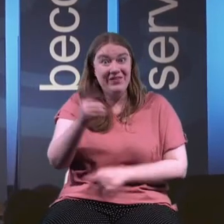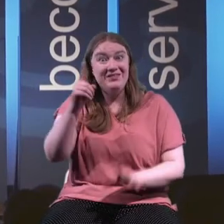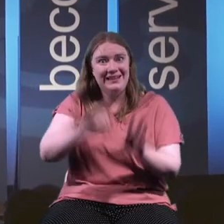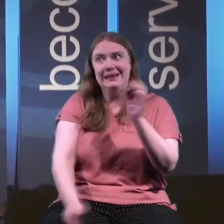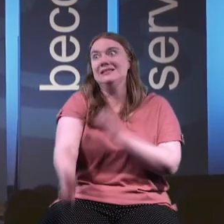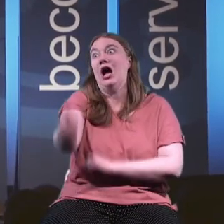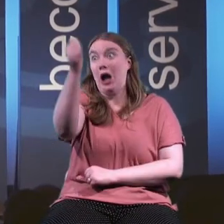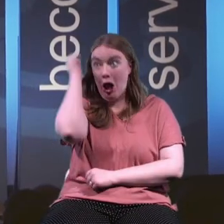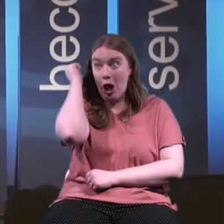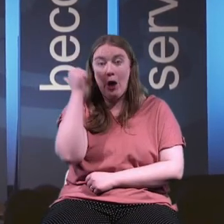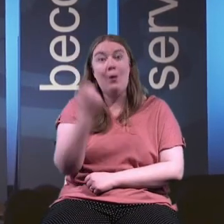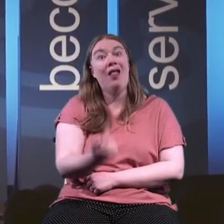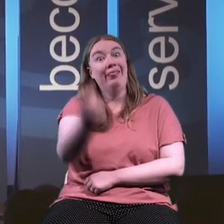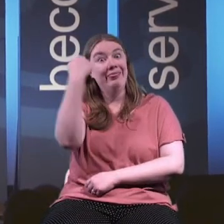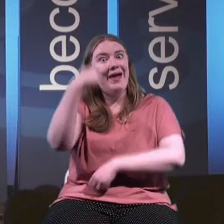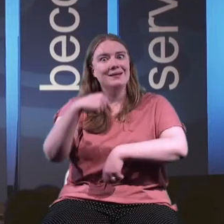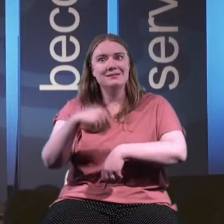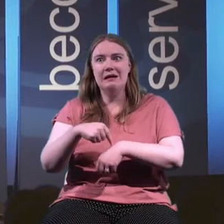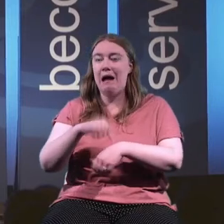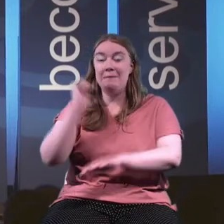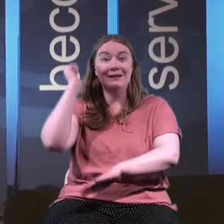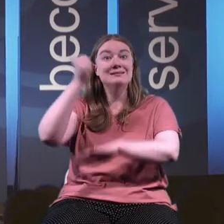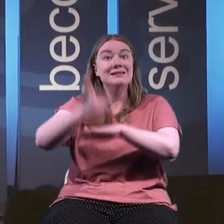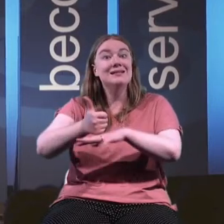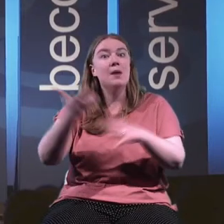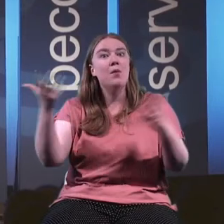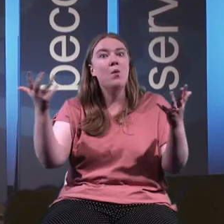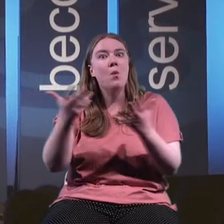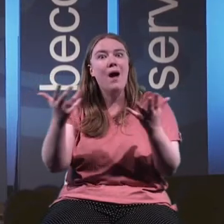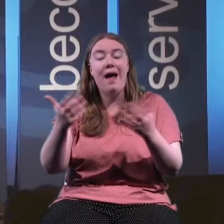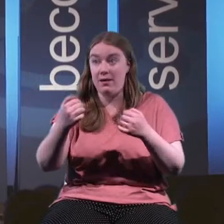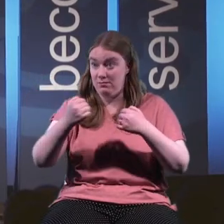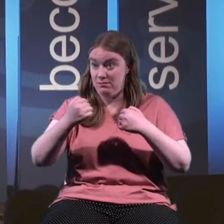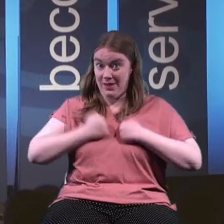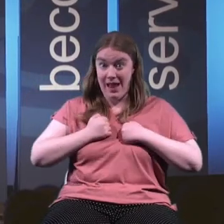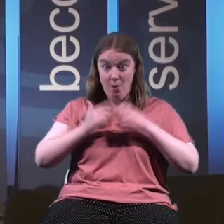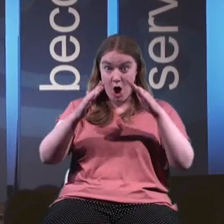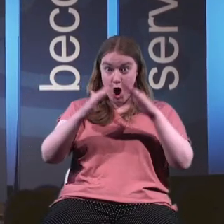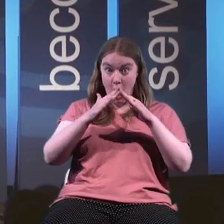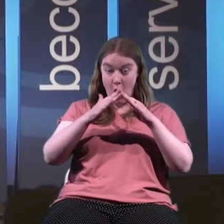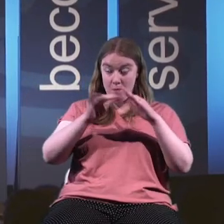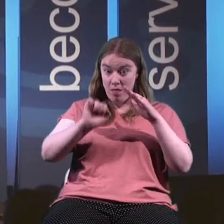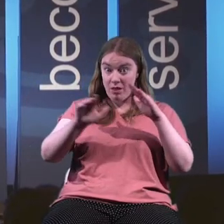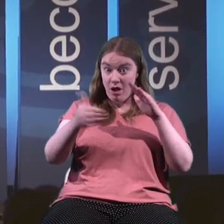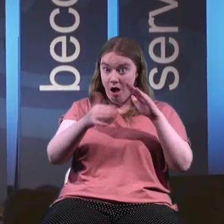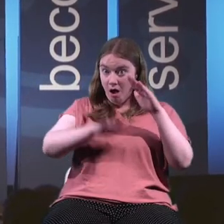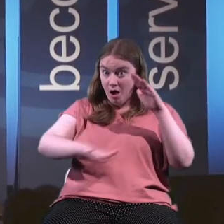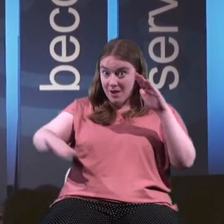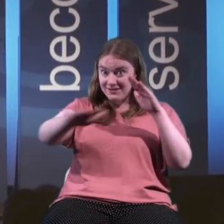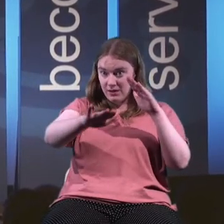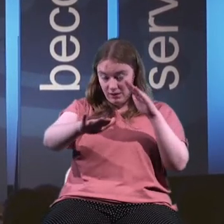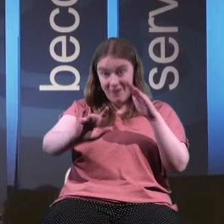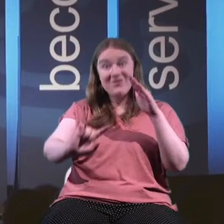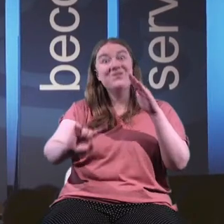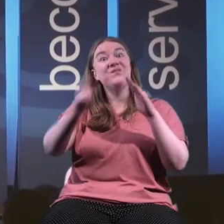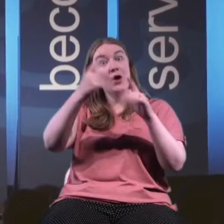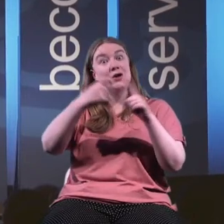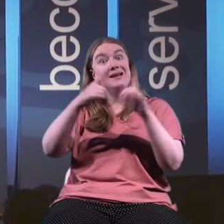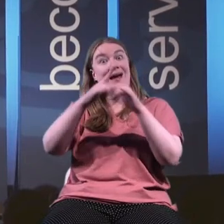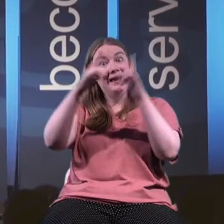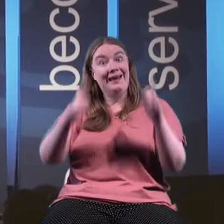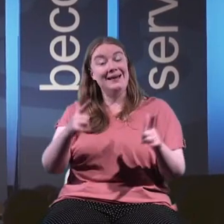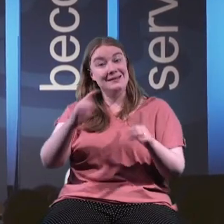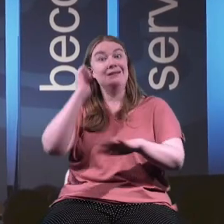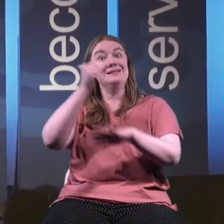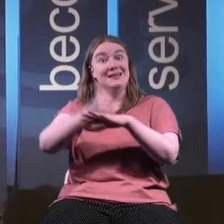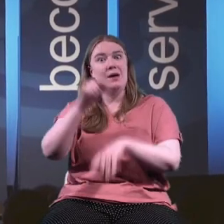ago, on the lawn of the house where we now live, because I gather that the vicar then